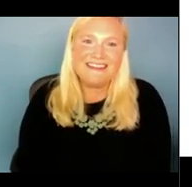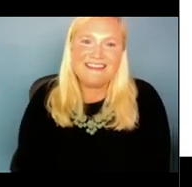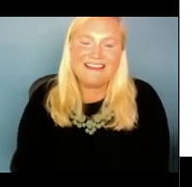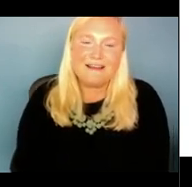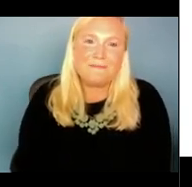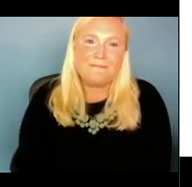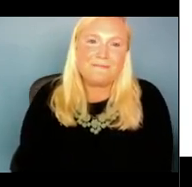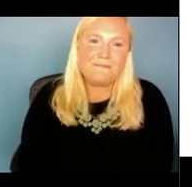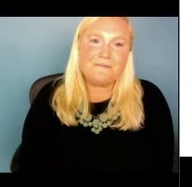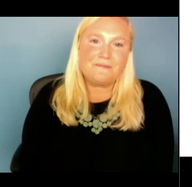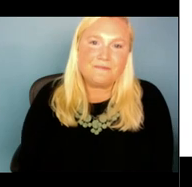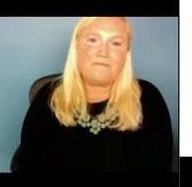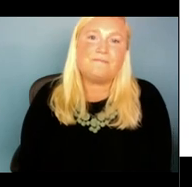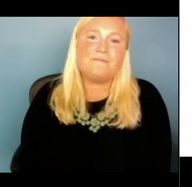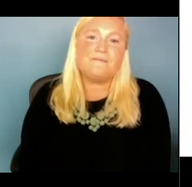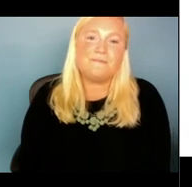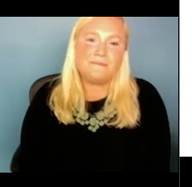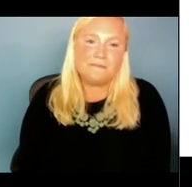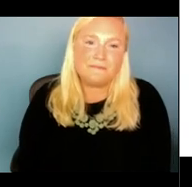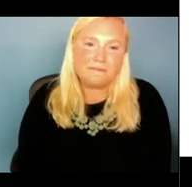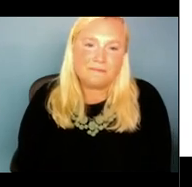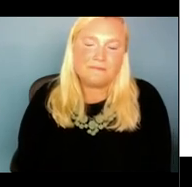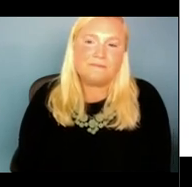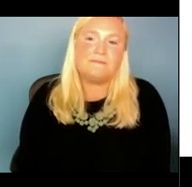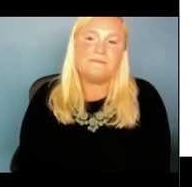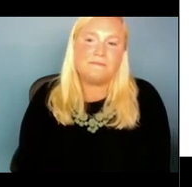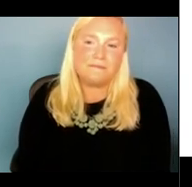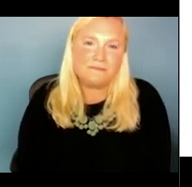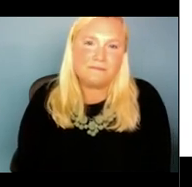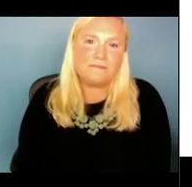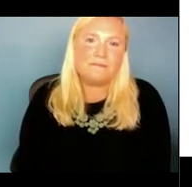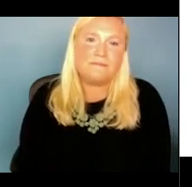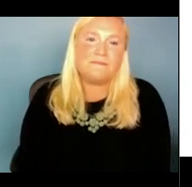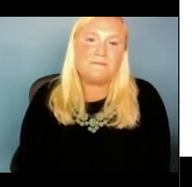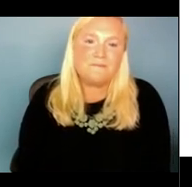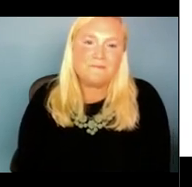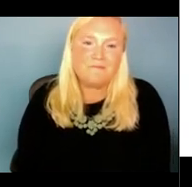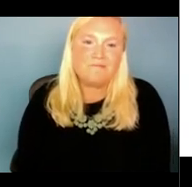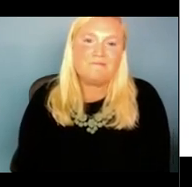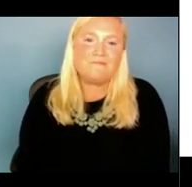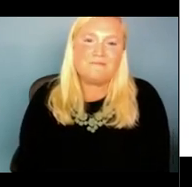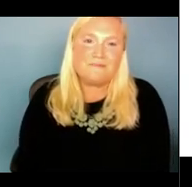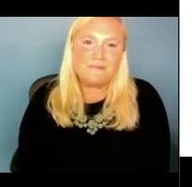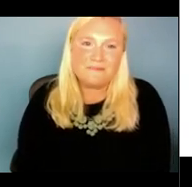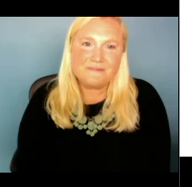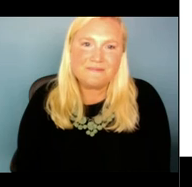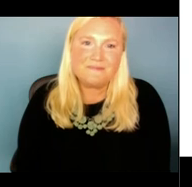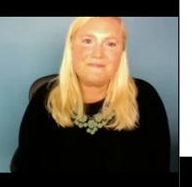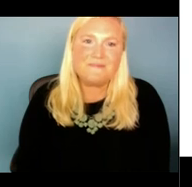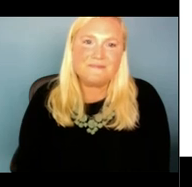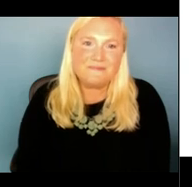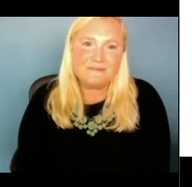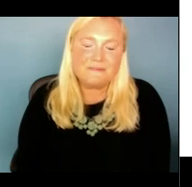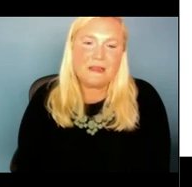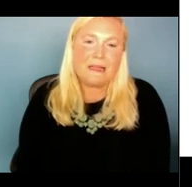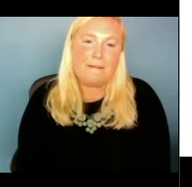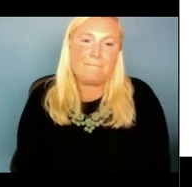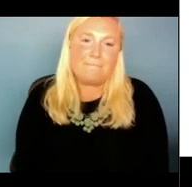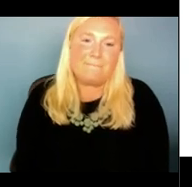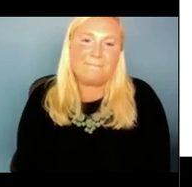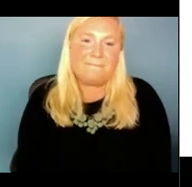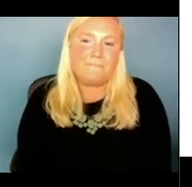about that. And that's what led to that SLP Summit presentation that she did, and the blog posts that she's put on